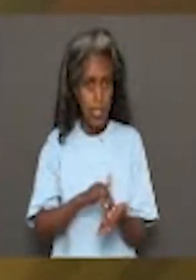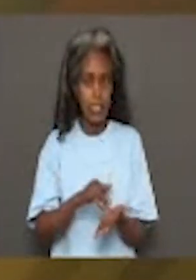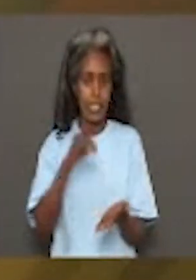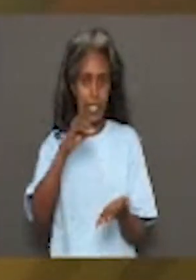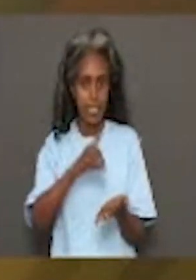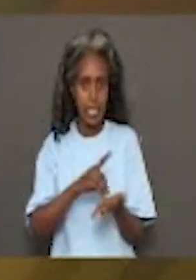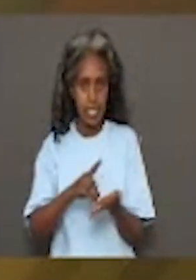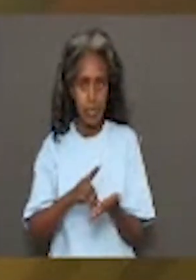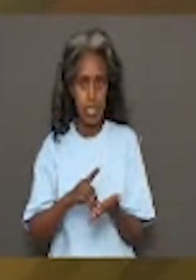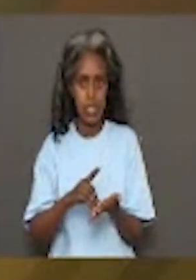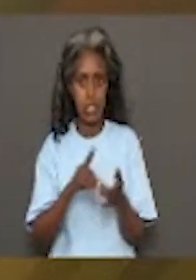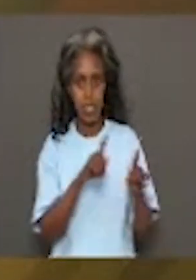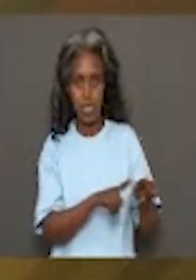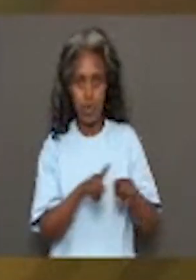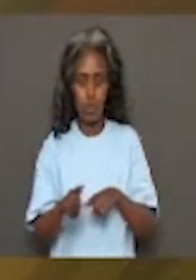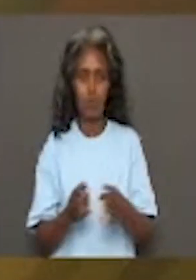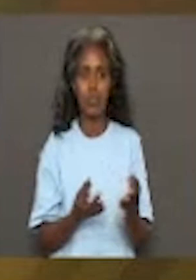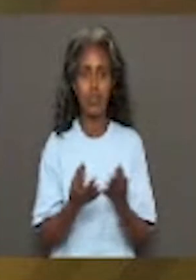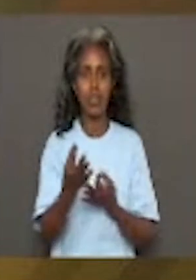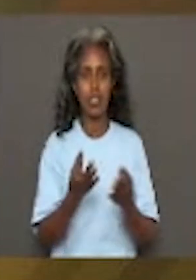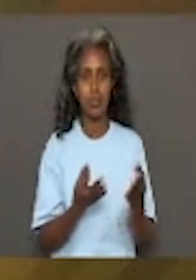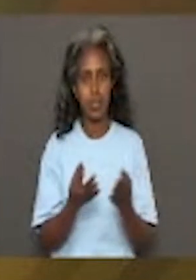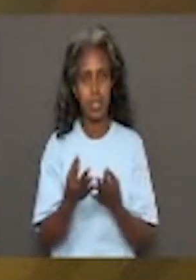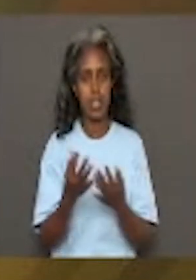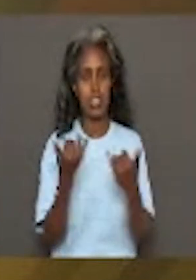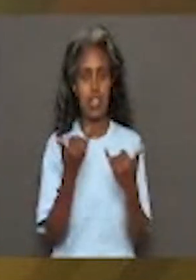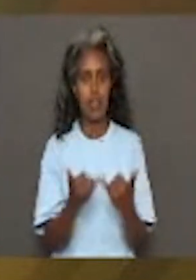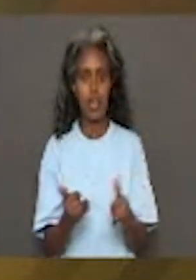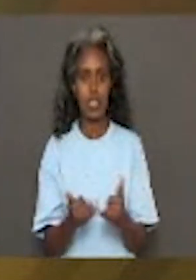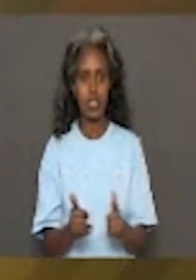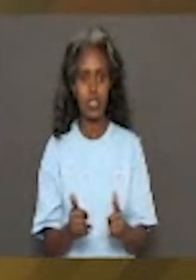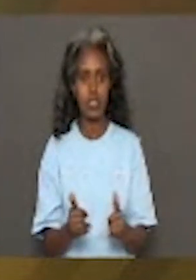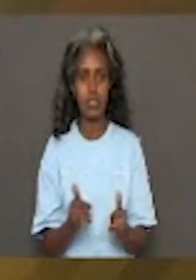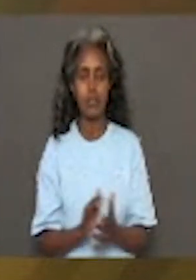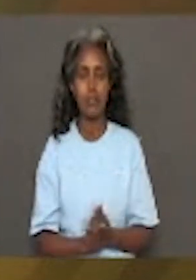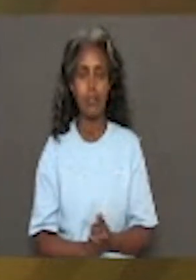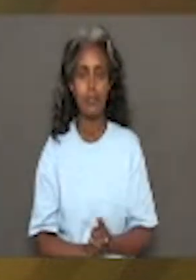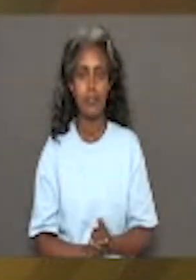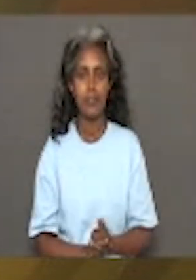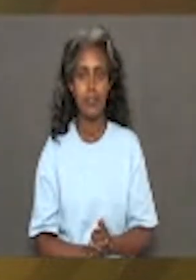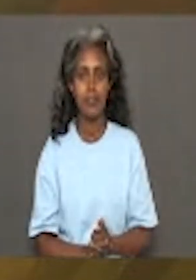Repeating decimals can also be expressed as fractions.